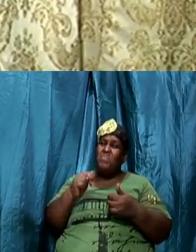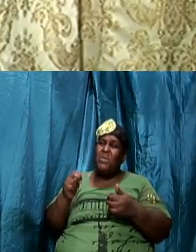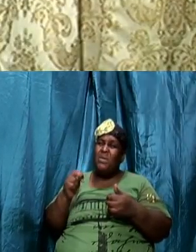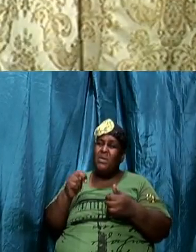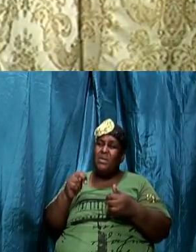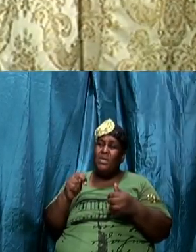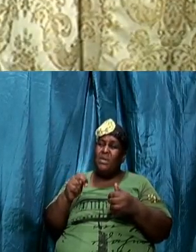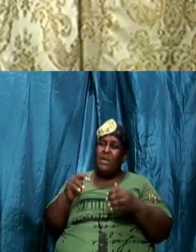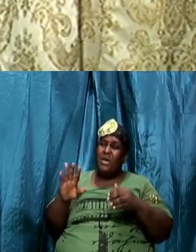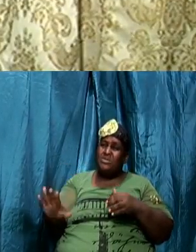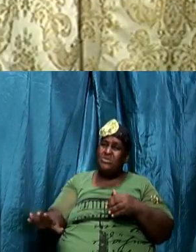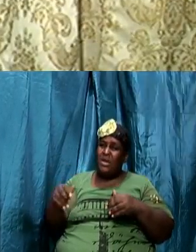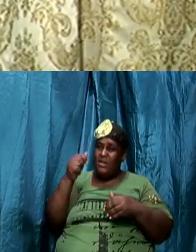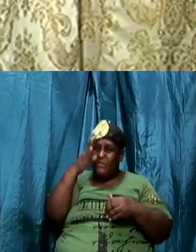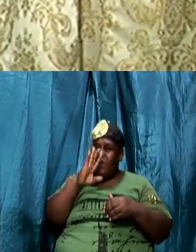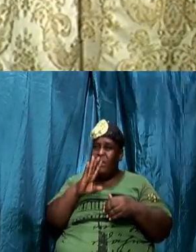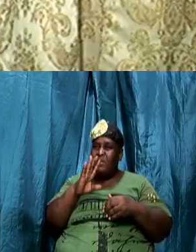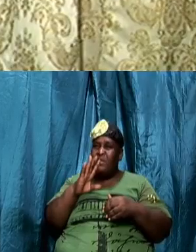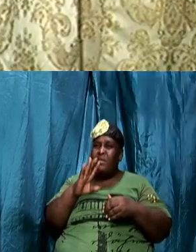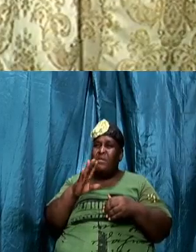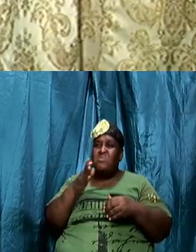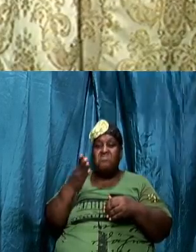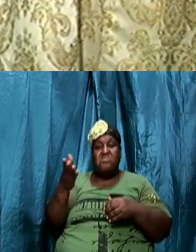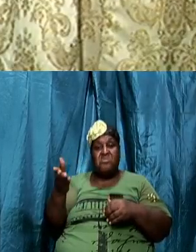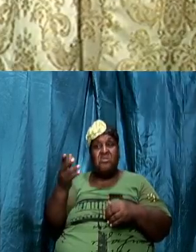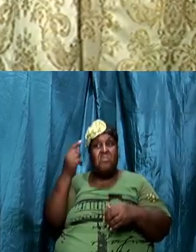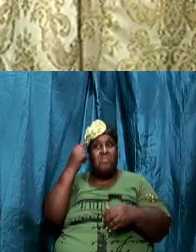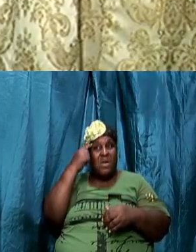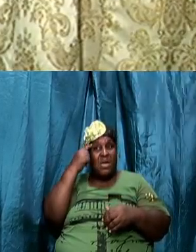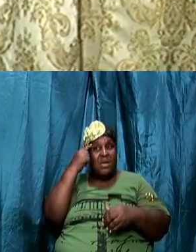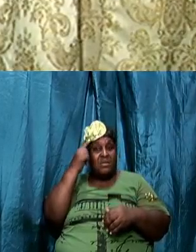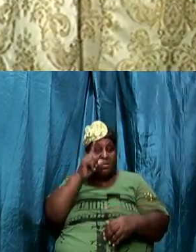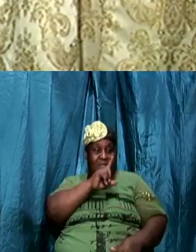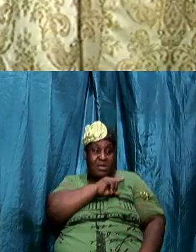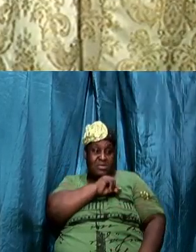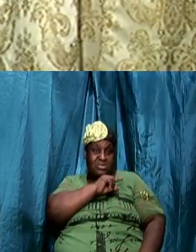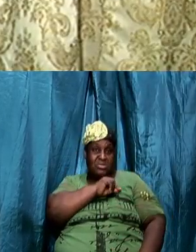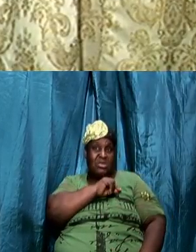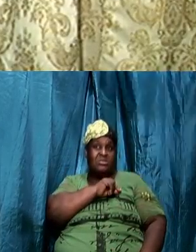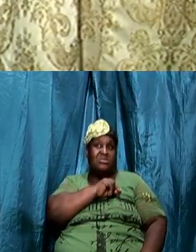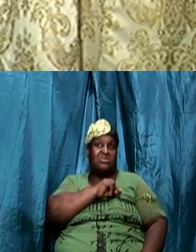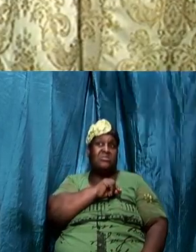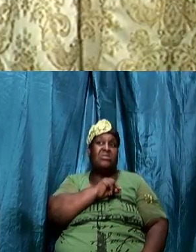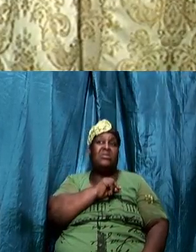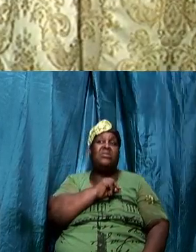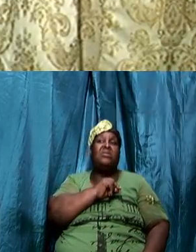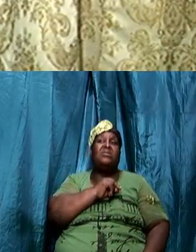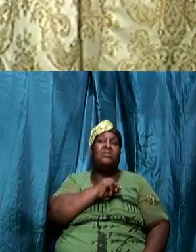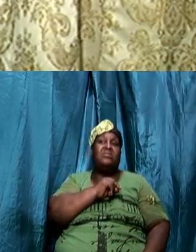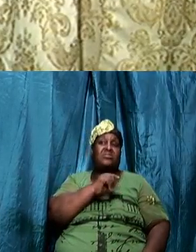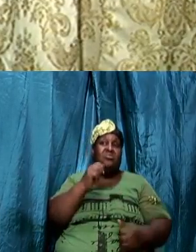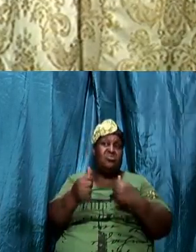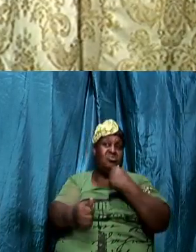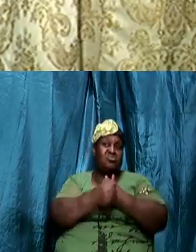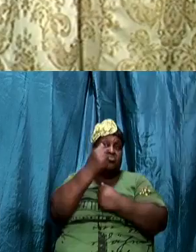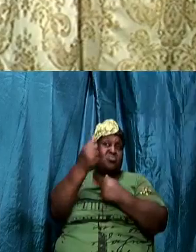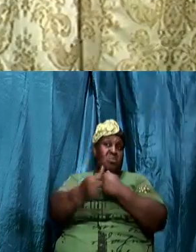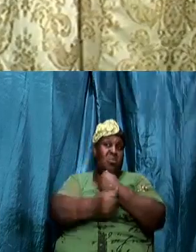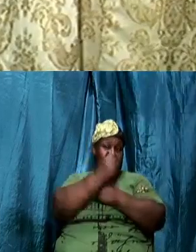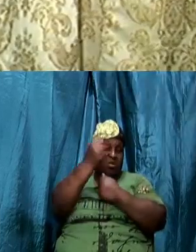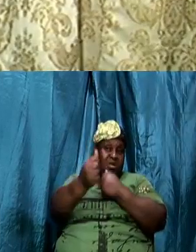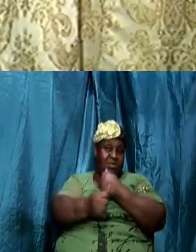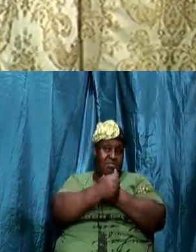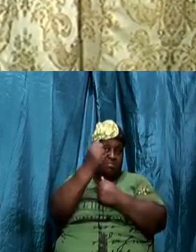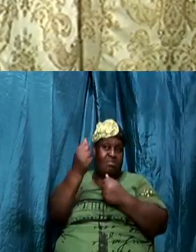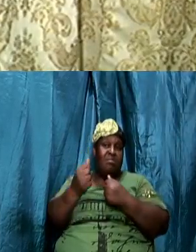their consciences have now become insensitive because over and over, they have trampled on the